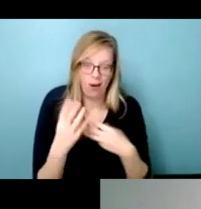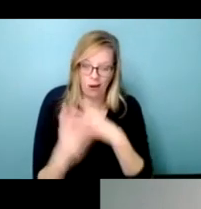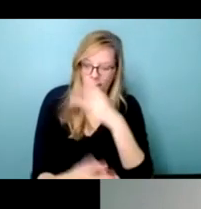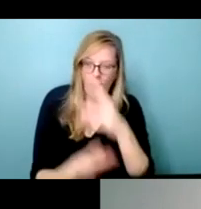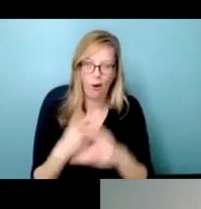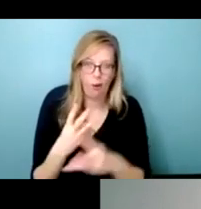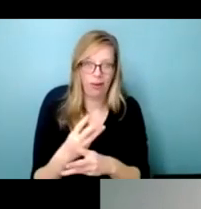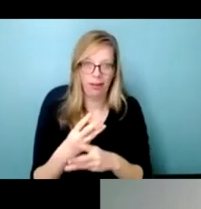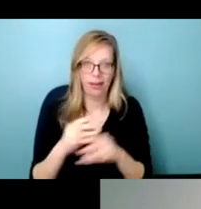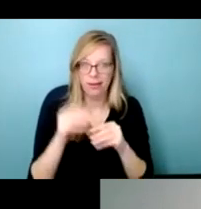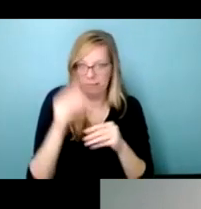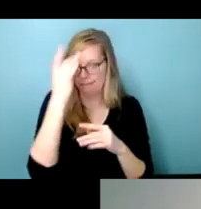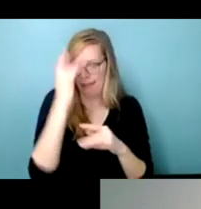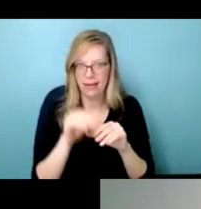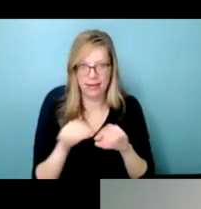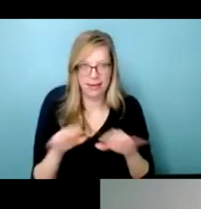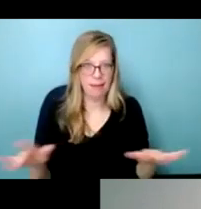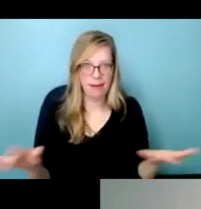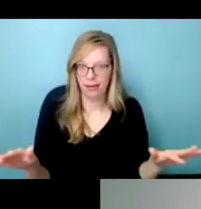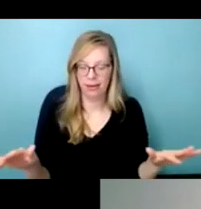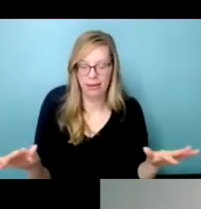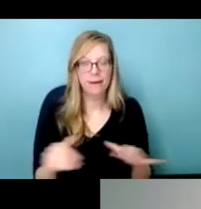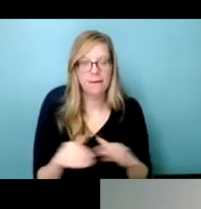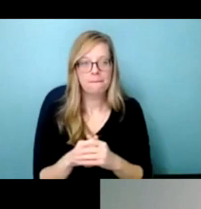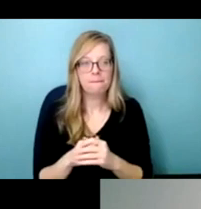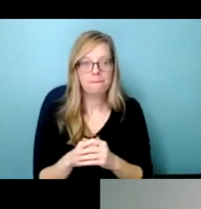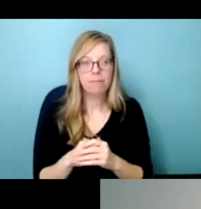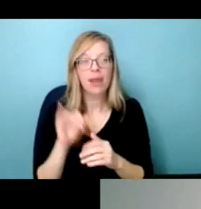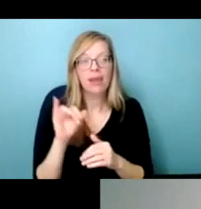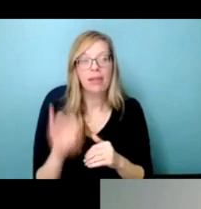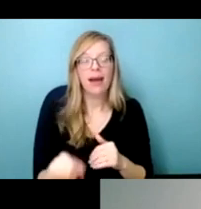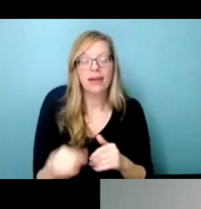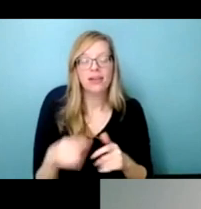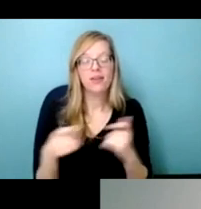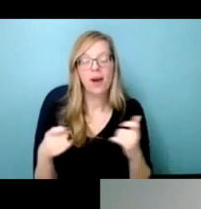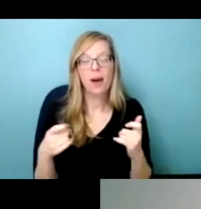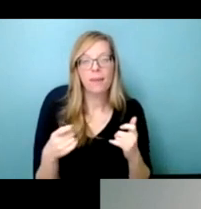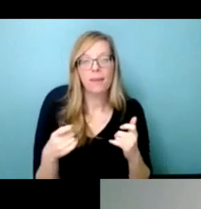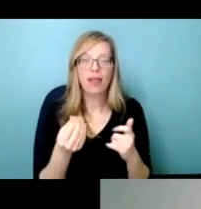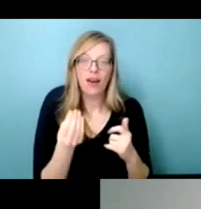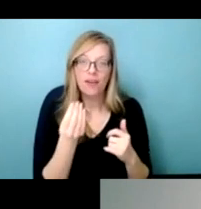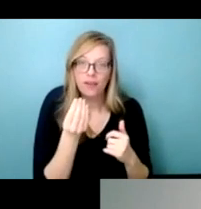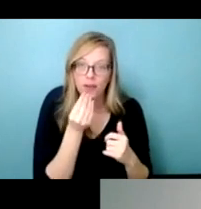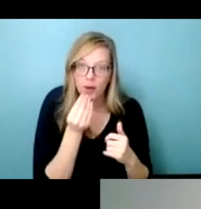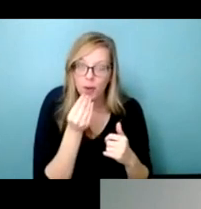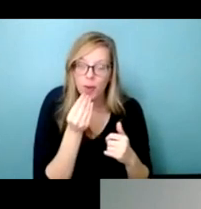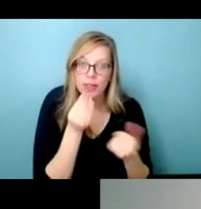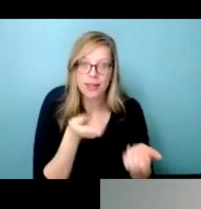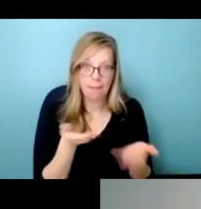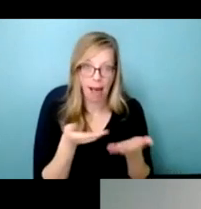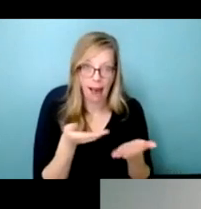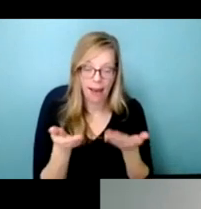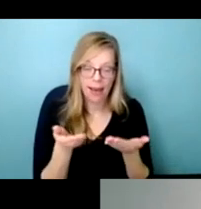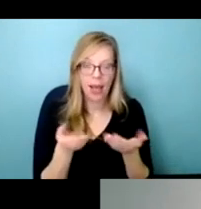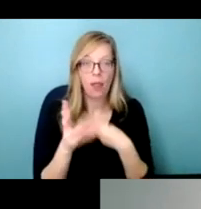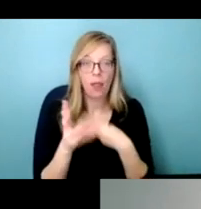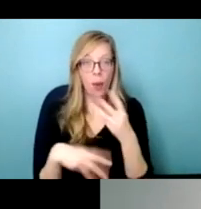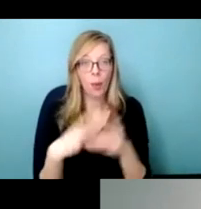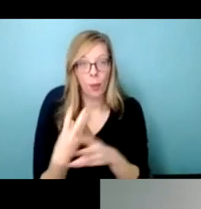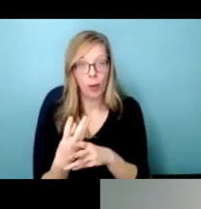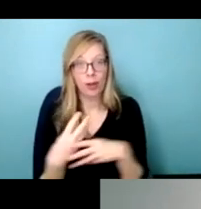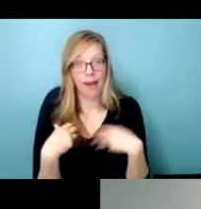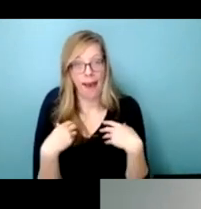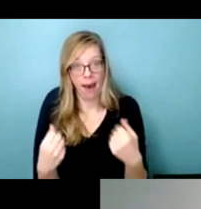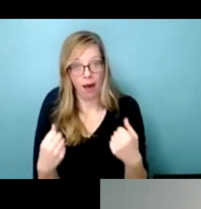know that this pandemic is a result of a global food supply chain, and the World Health Organization is telling us that